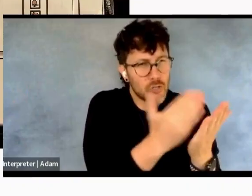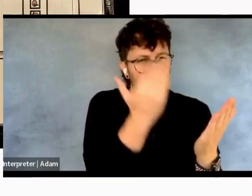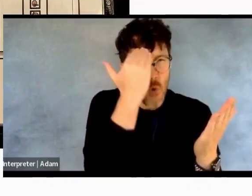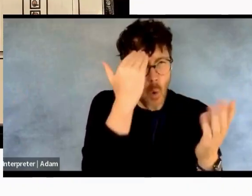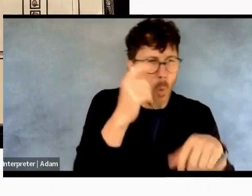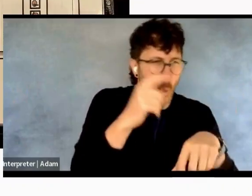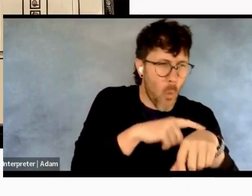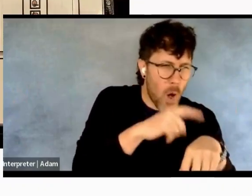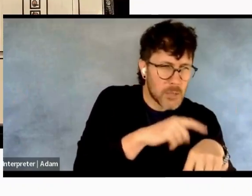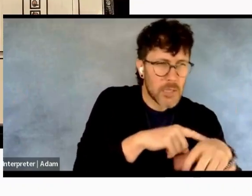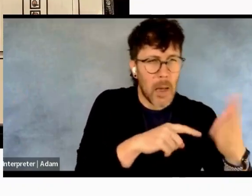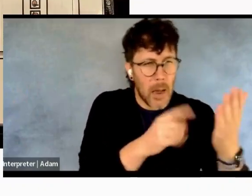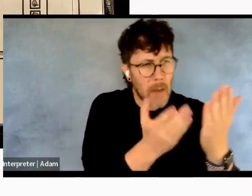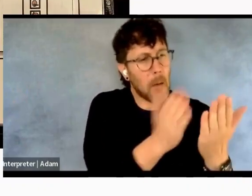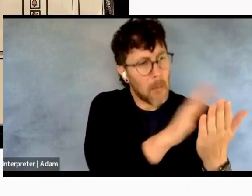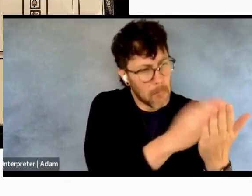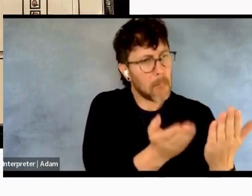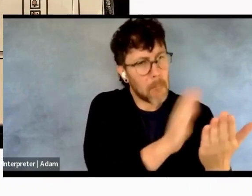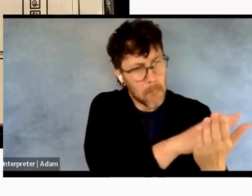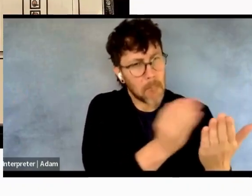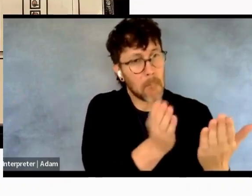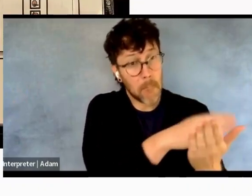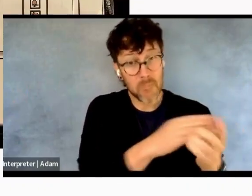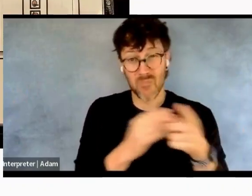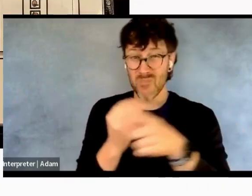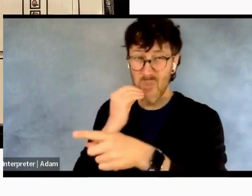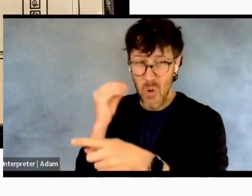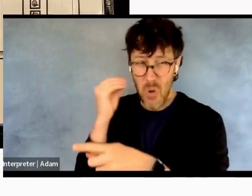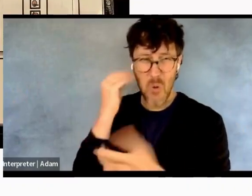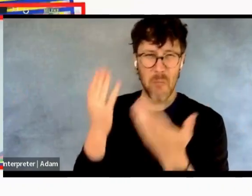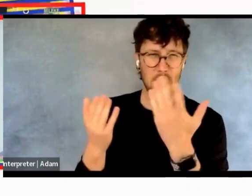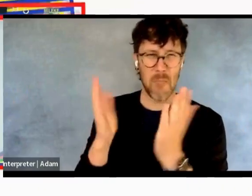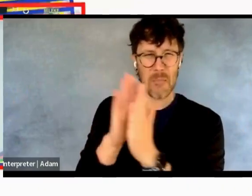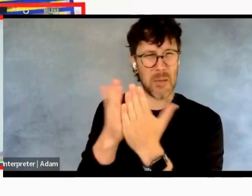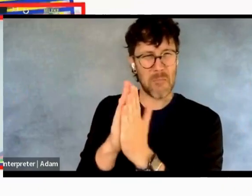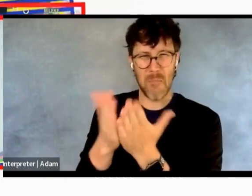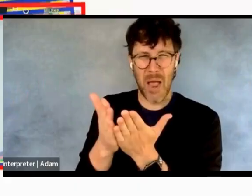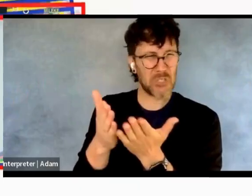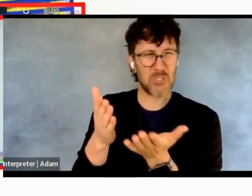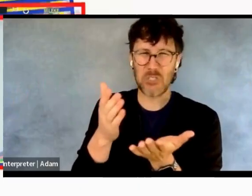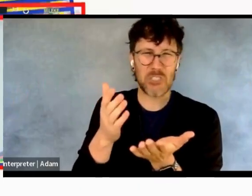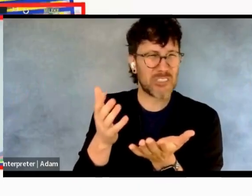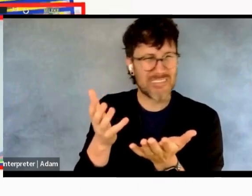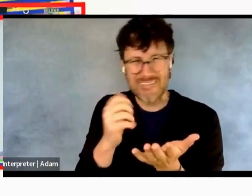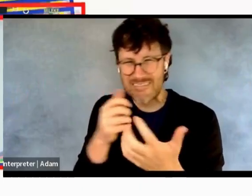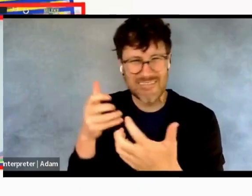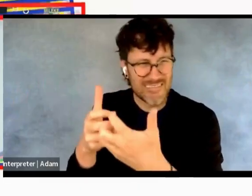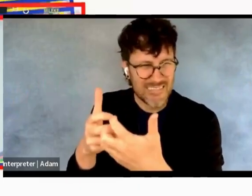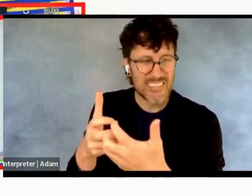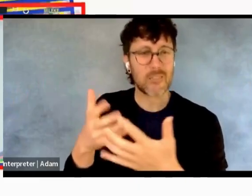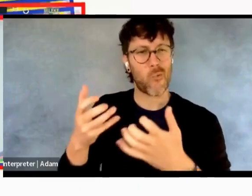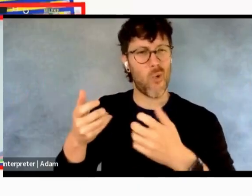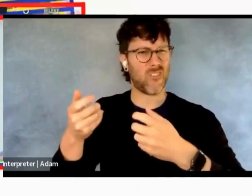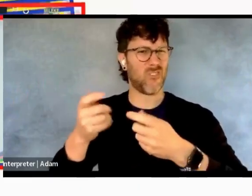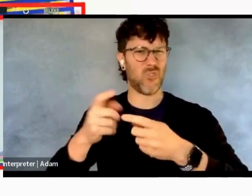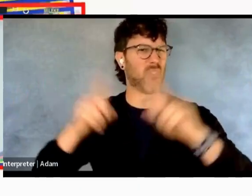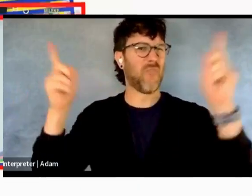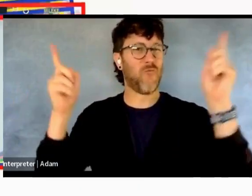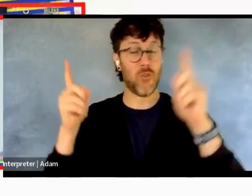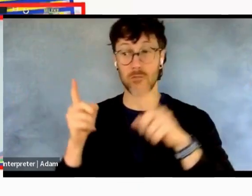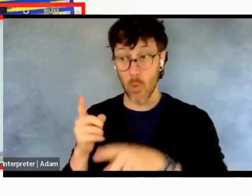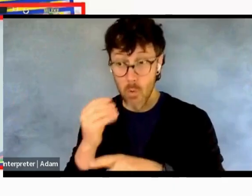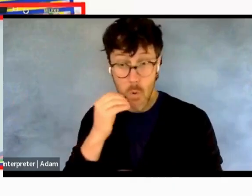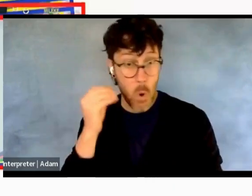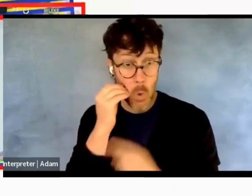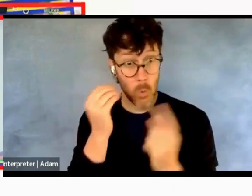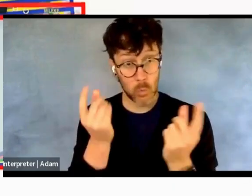be that easy to do when you're at home, and you might want to switch it up. So for this schedule at home, we use